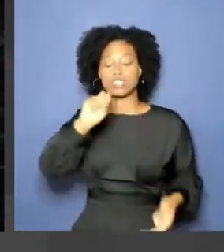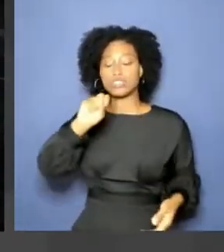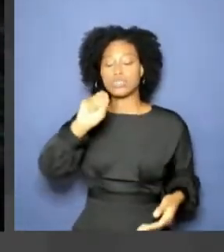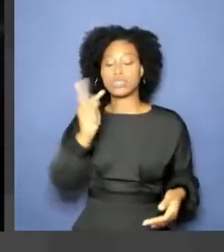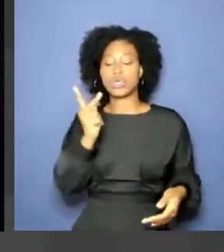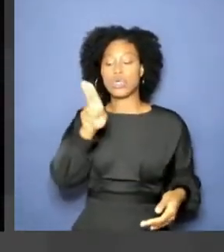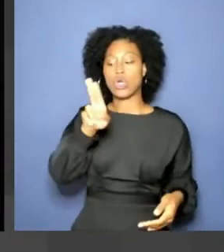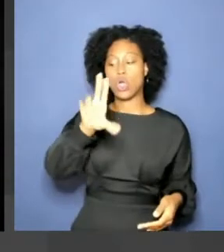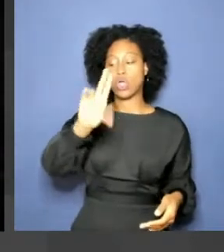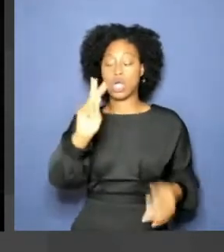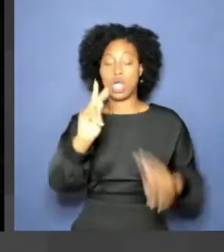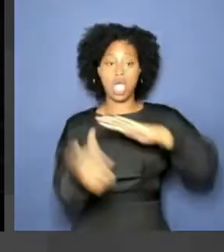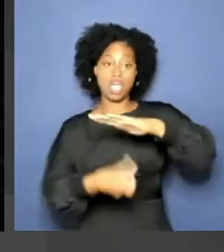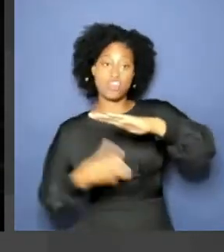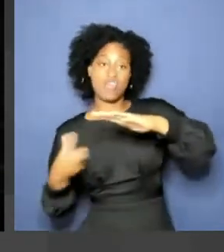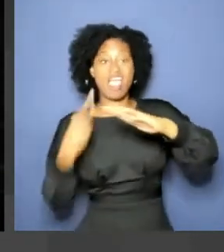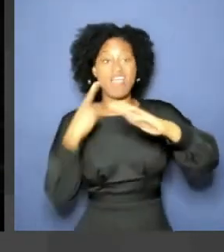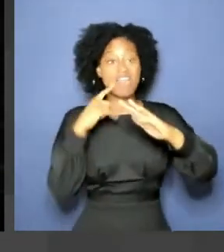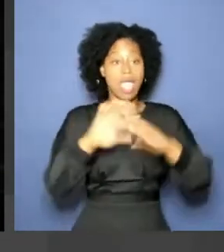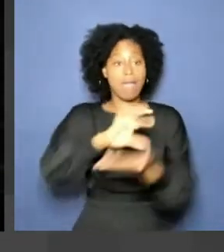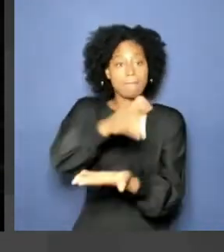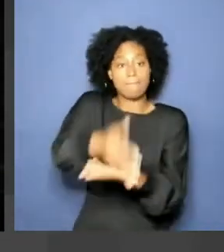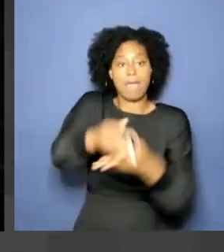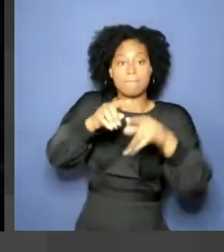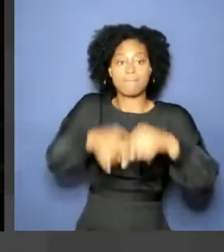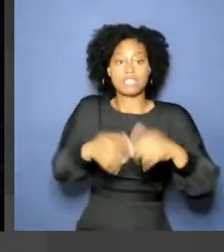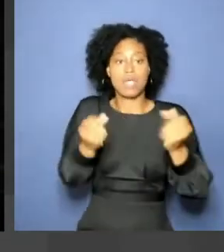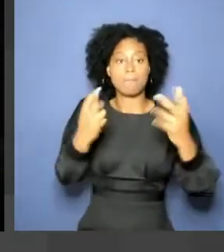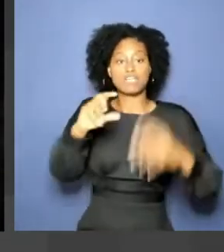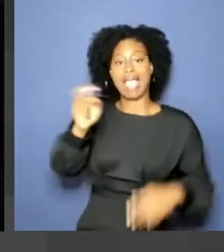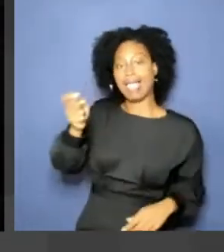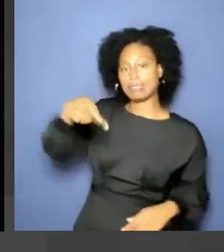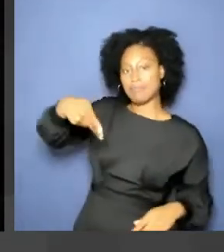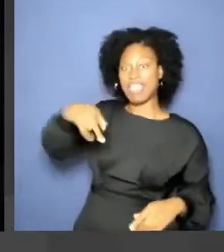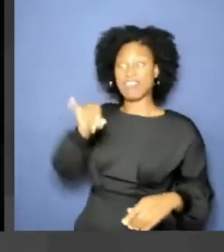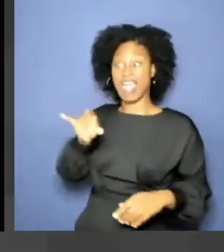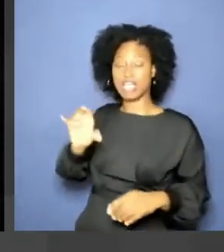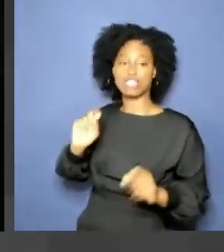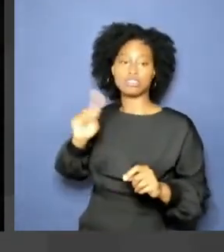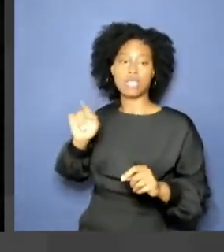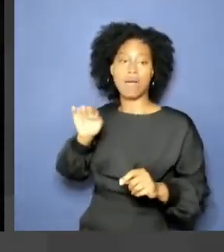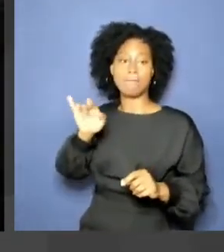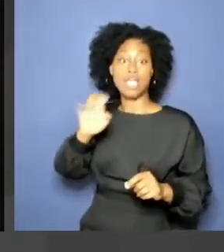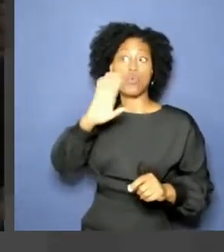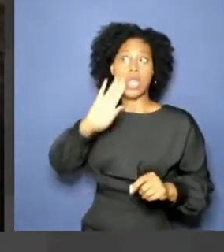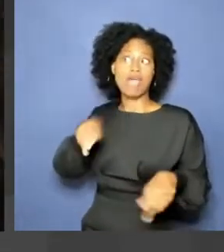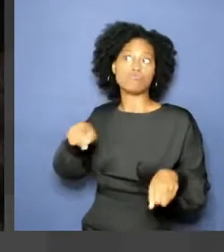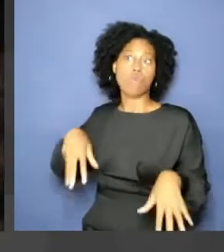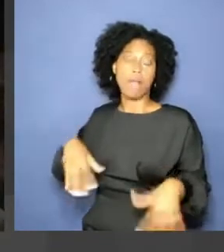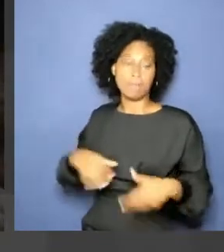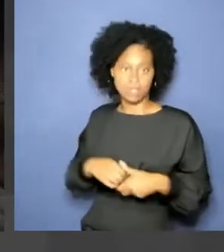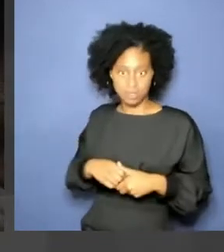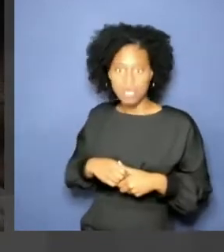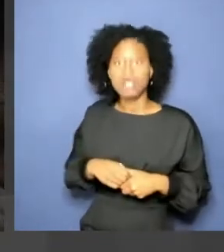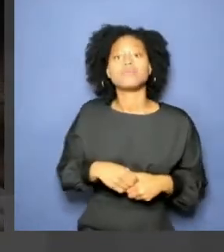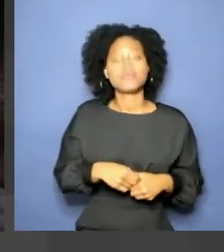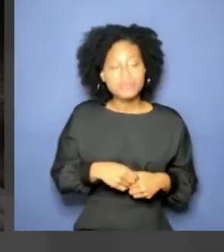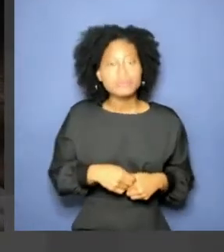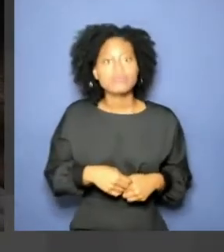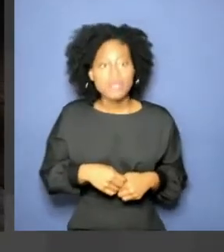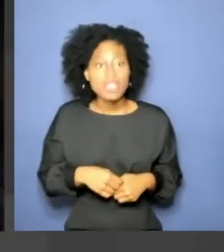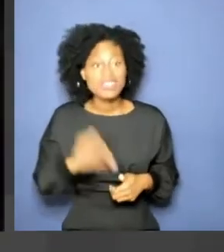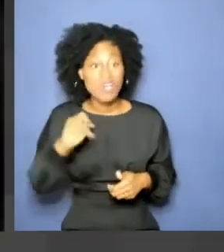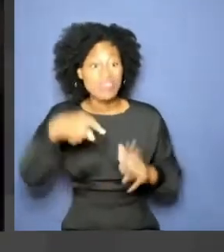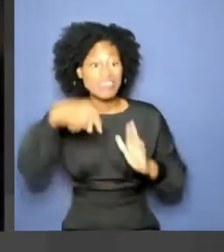the amount is based on how much XP that zombie would have dropped. Wow. So, the Deep Dark, it's kind